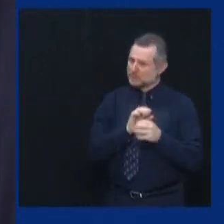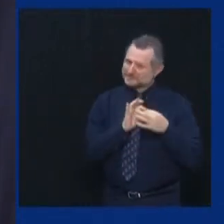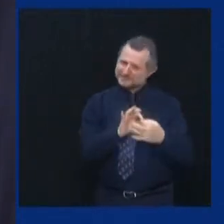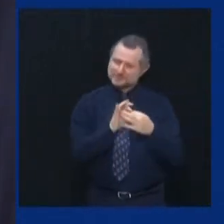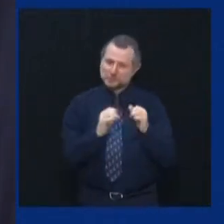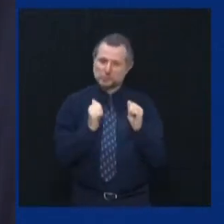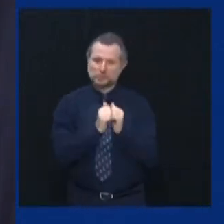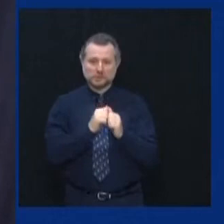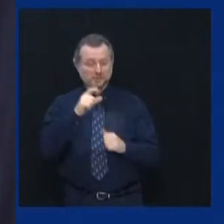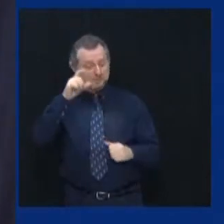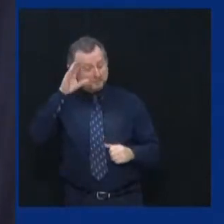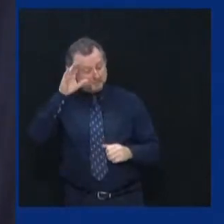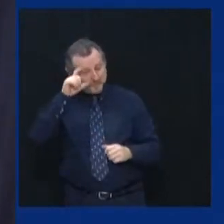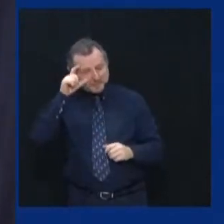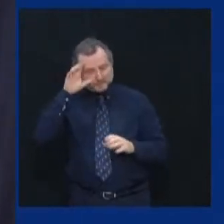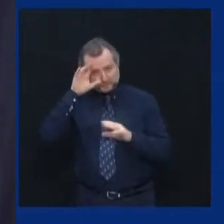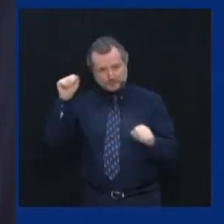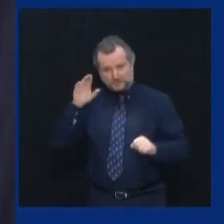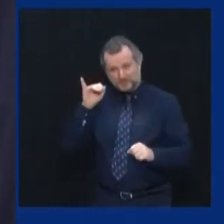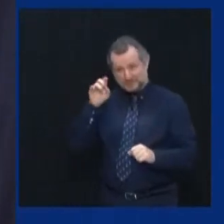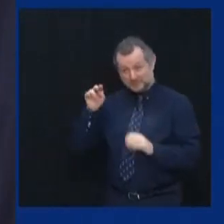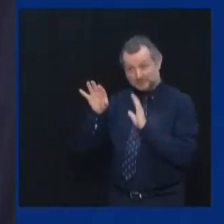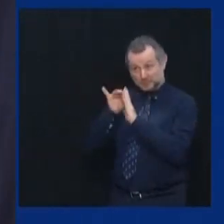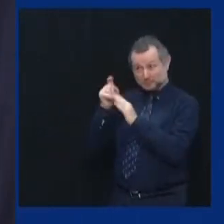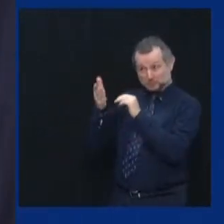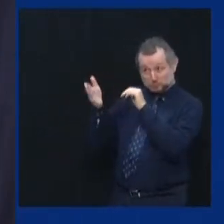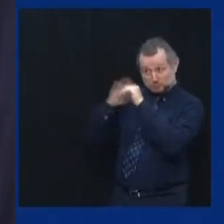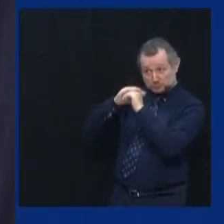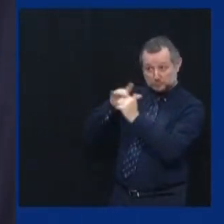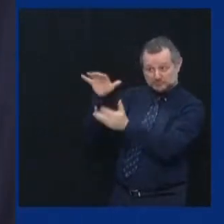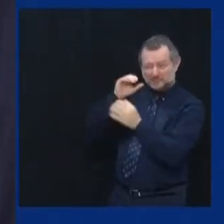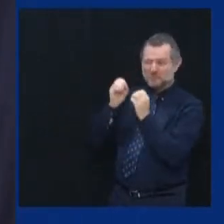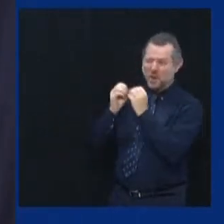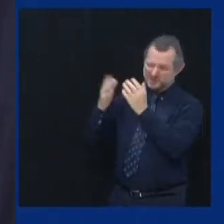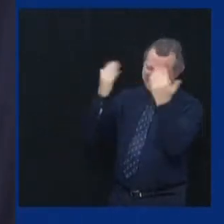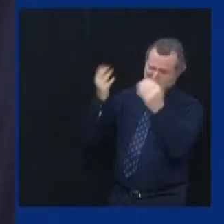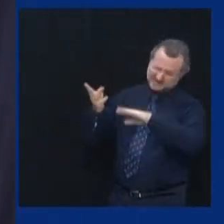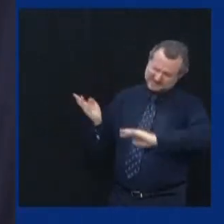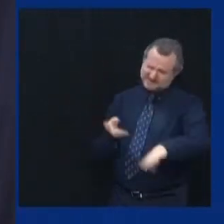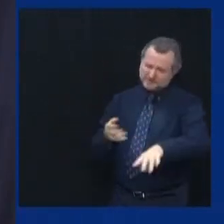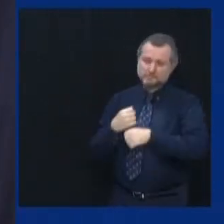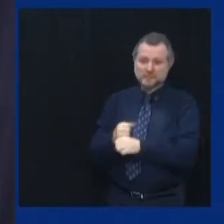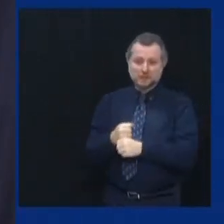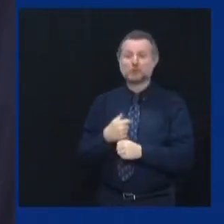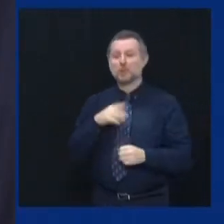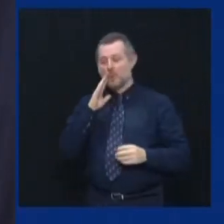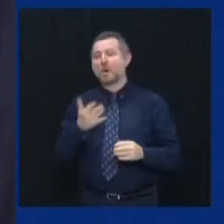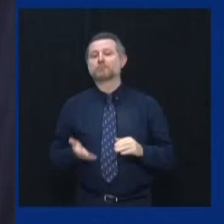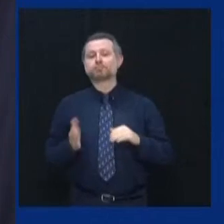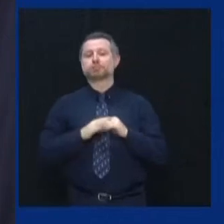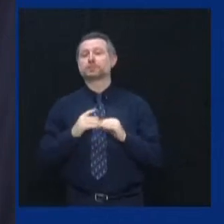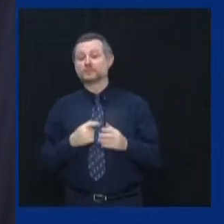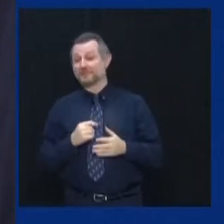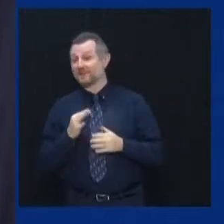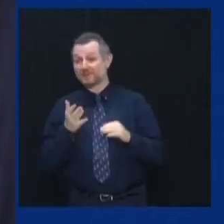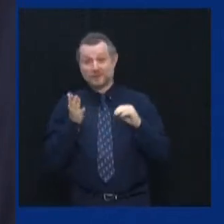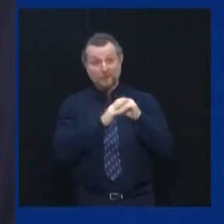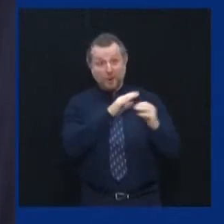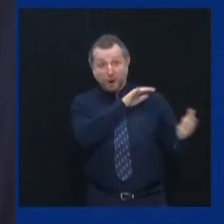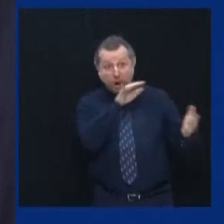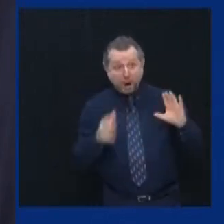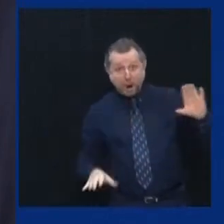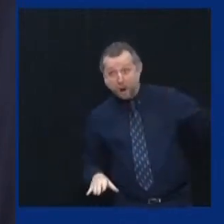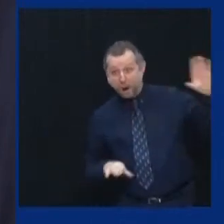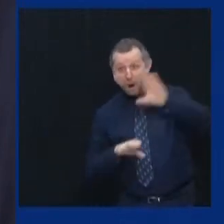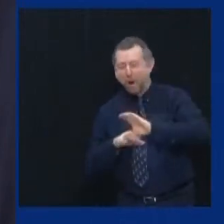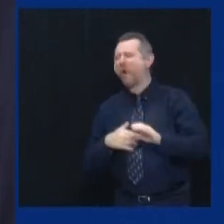on accelerating the supply. That is great news. And the more we get, the